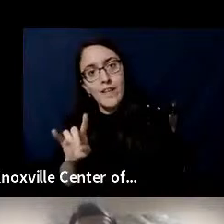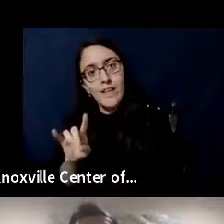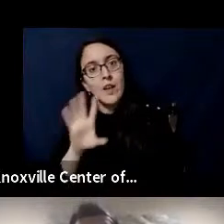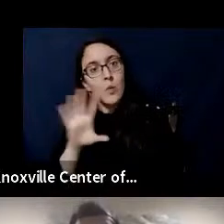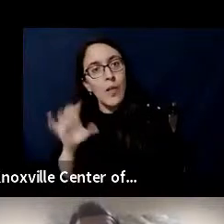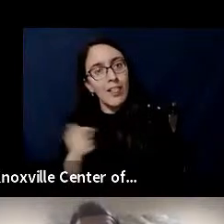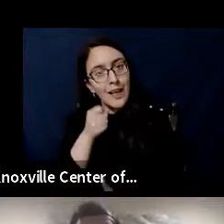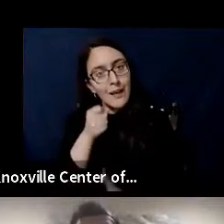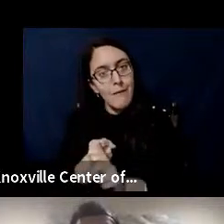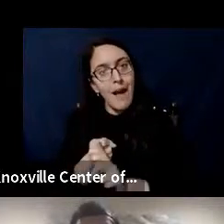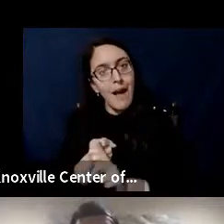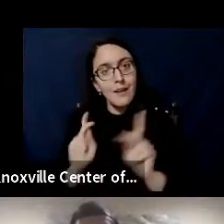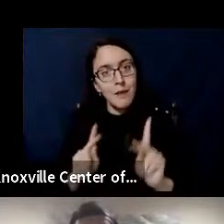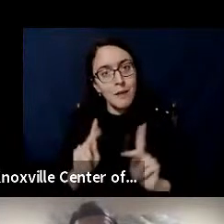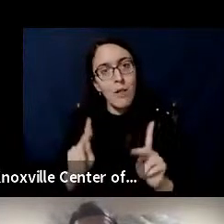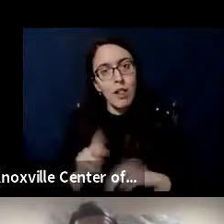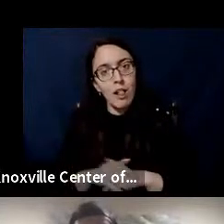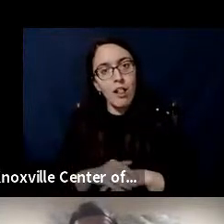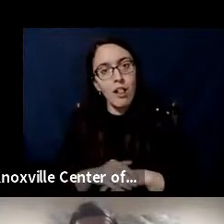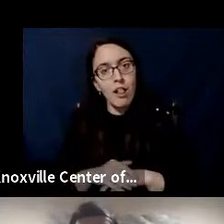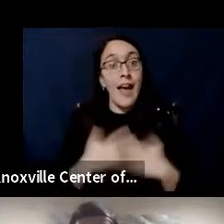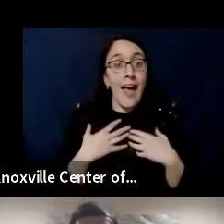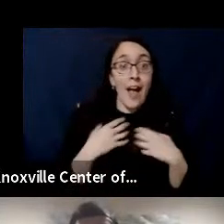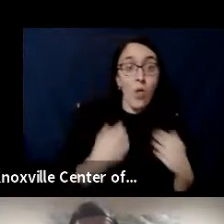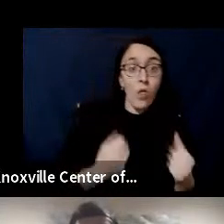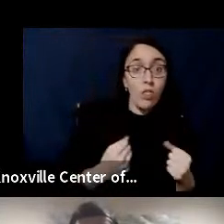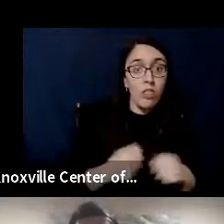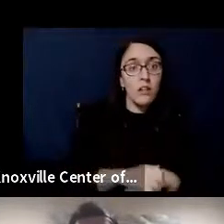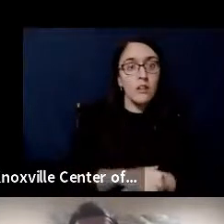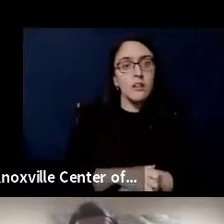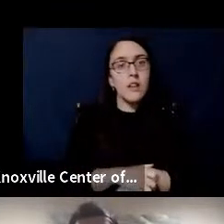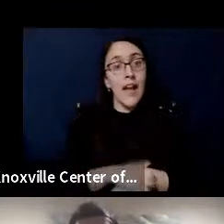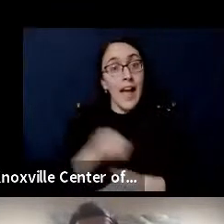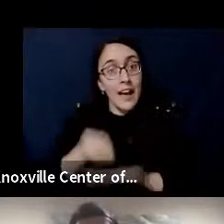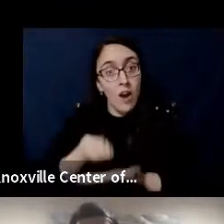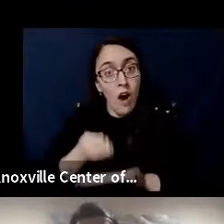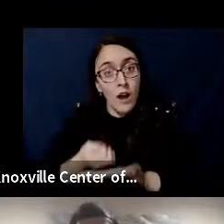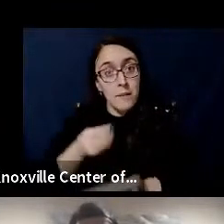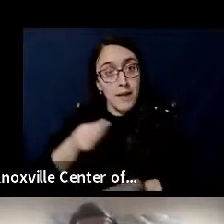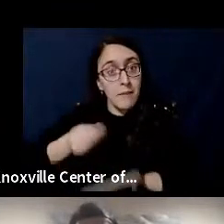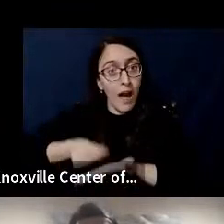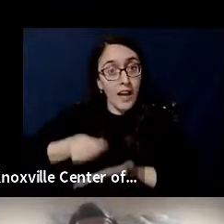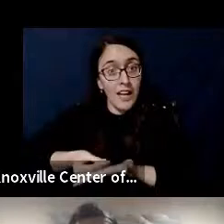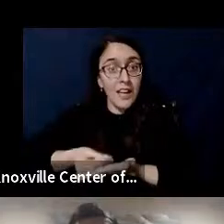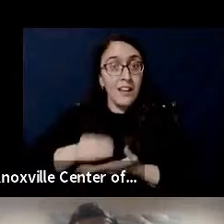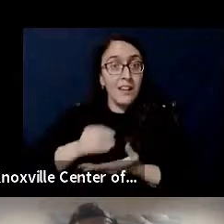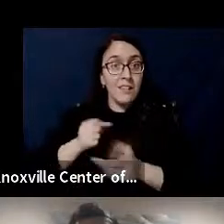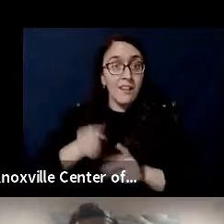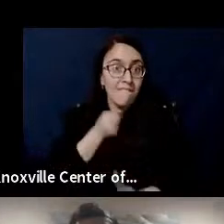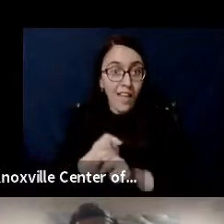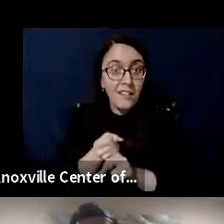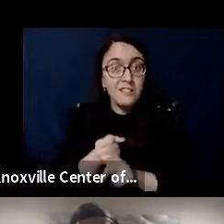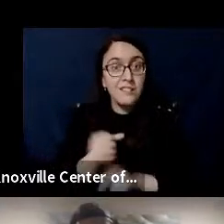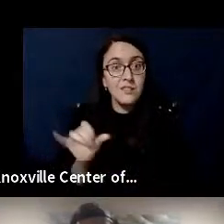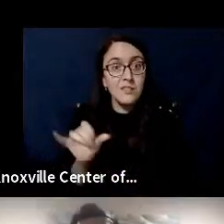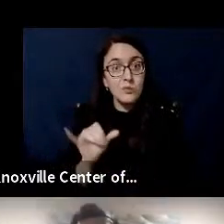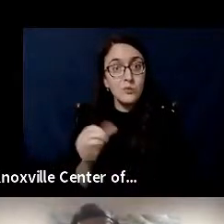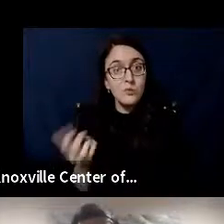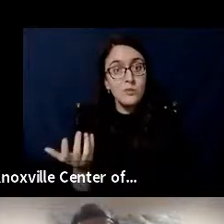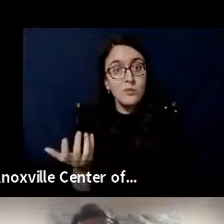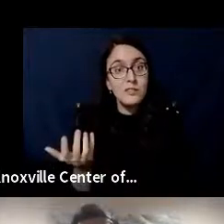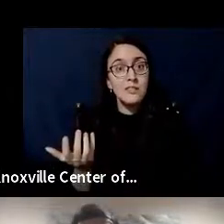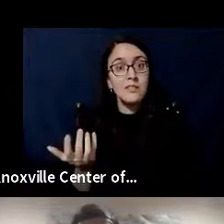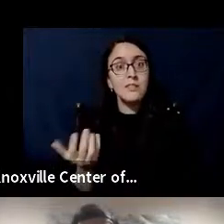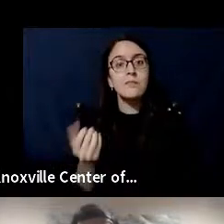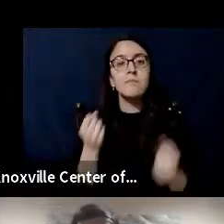whether that is a health toll, an economic toll. I mean, it's going to, a lot more people are going to